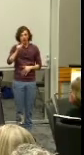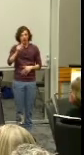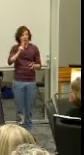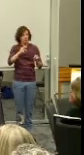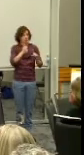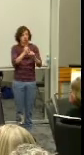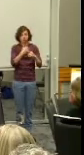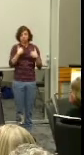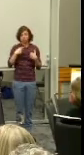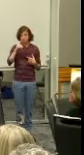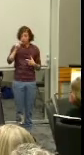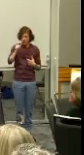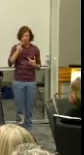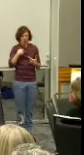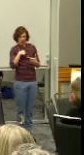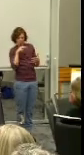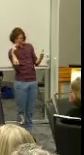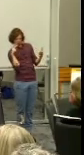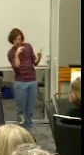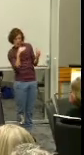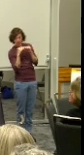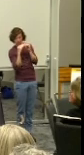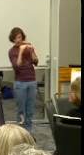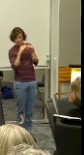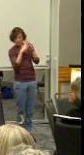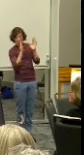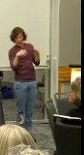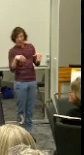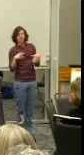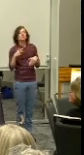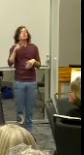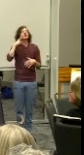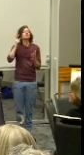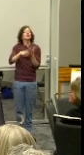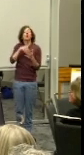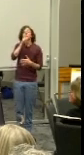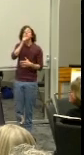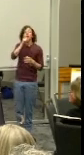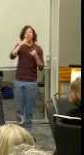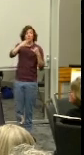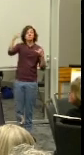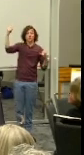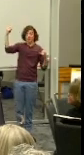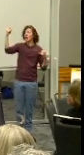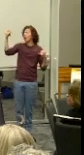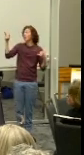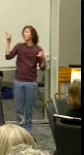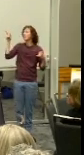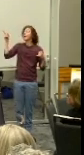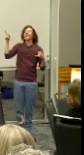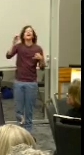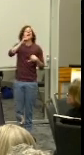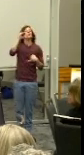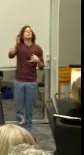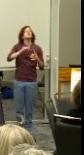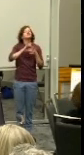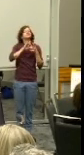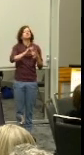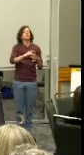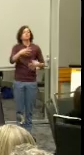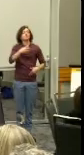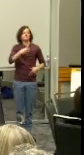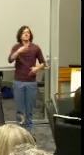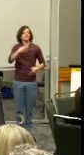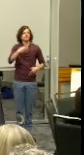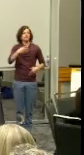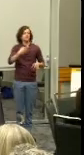this graph is here, you can see that orange line going up, that is the percentage of complaints, of fair housing complaints,